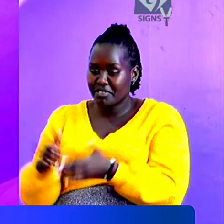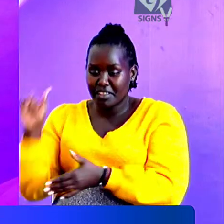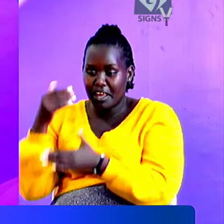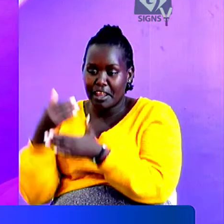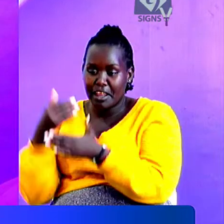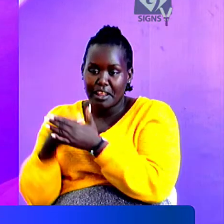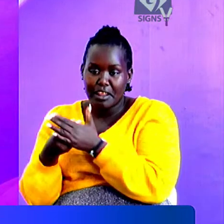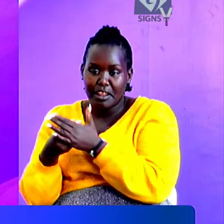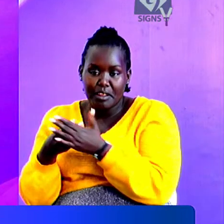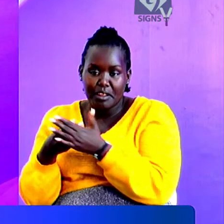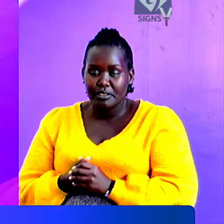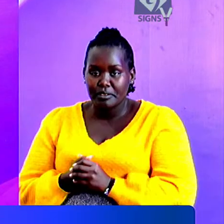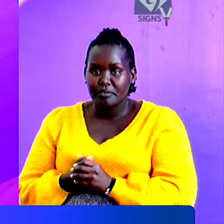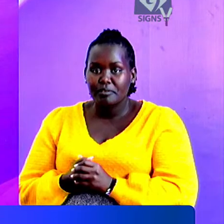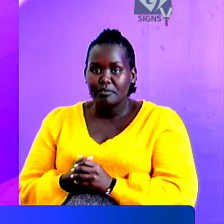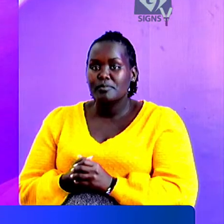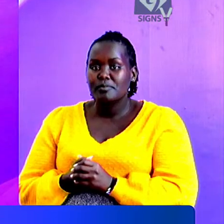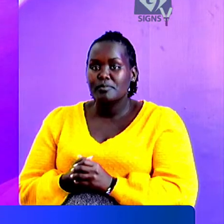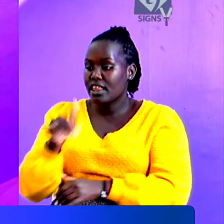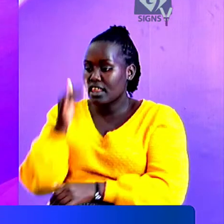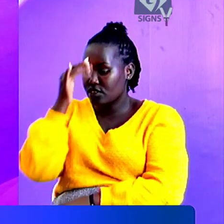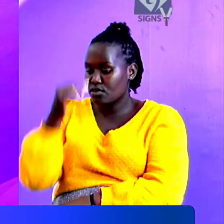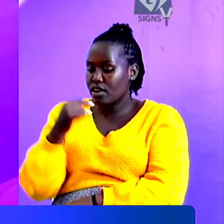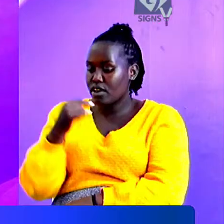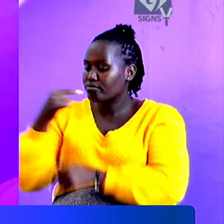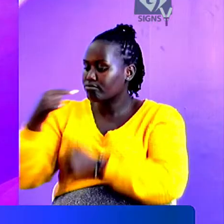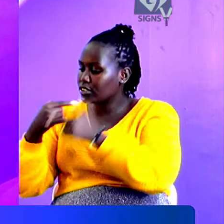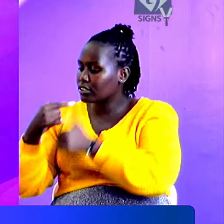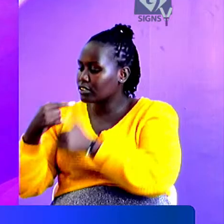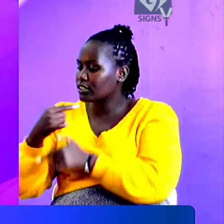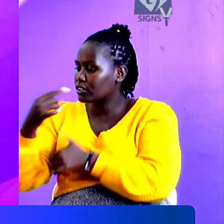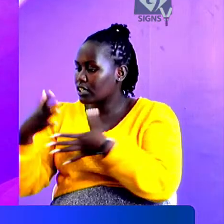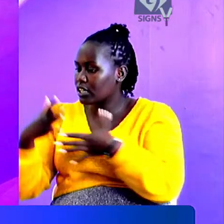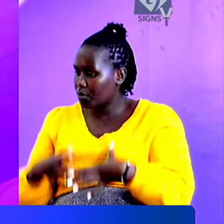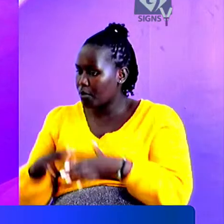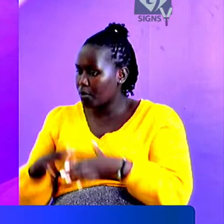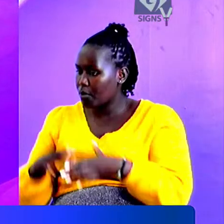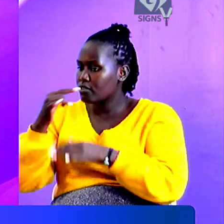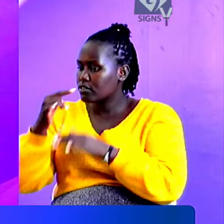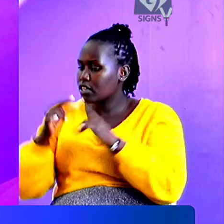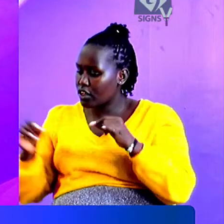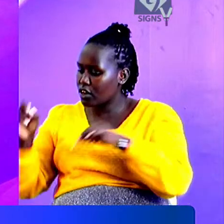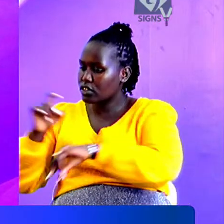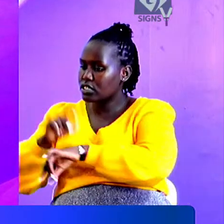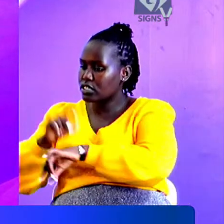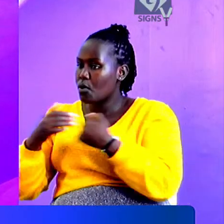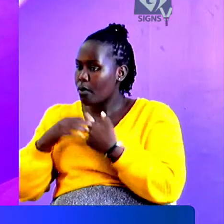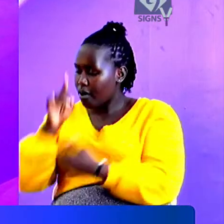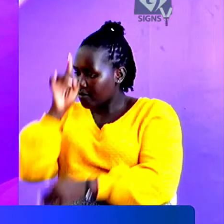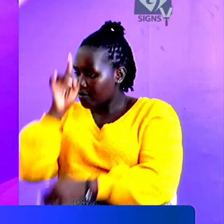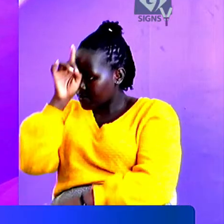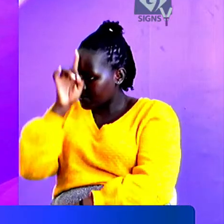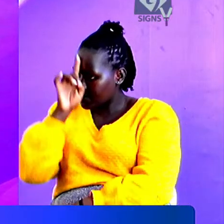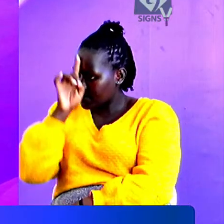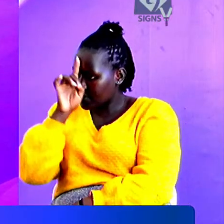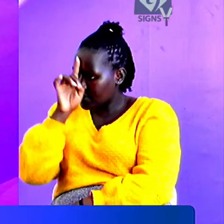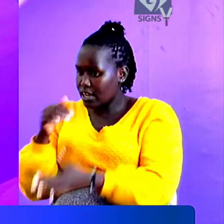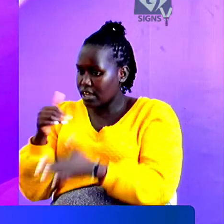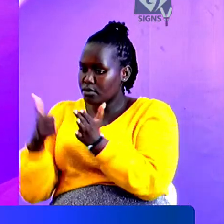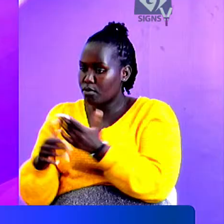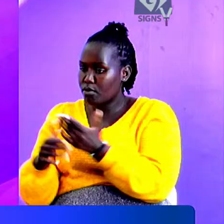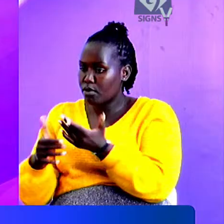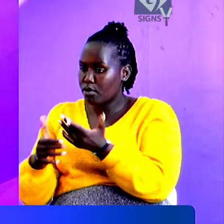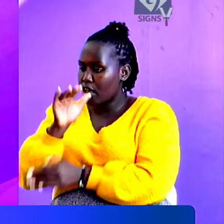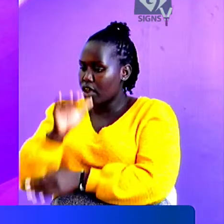You understand? Yeah. And that is why I keep telling people. Yeah. I've said this for the longest time. There's a serious problem in the parliament, Yeah.